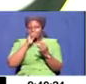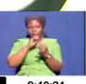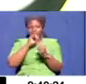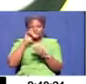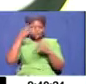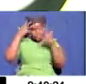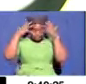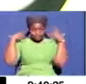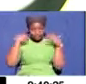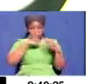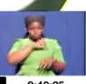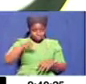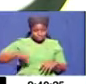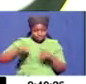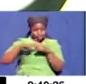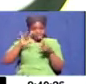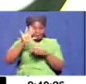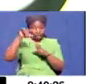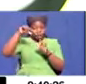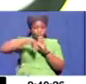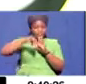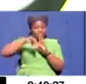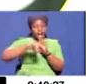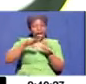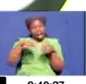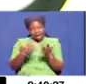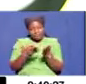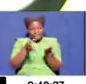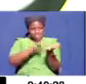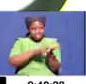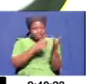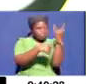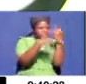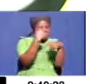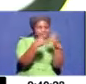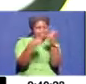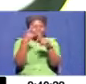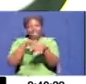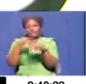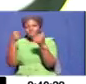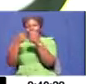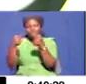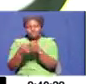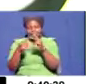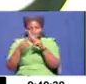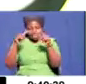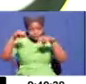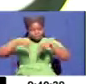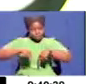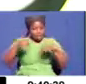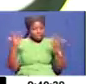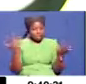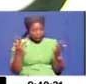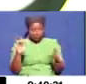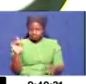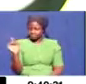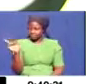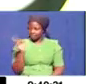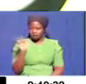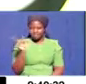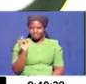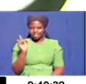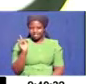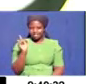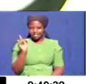Champions League qualifiers by registering wins as the tournament kicked off today in Nairobi.